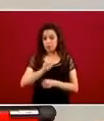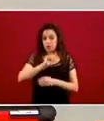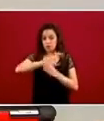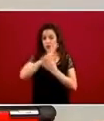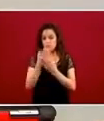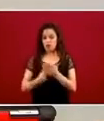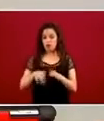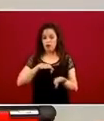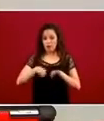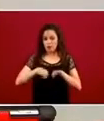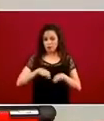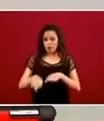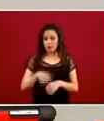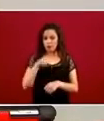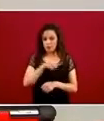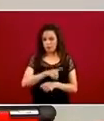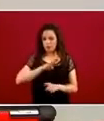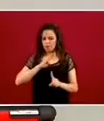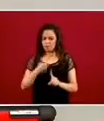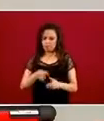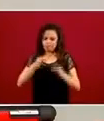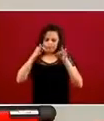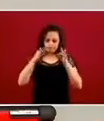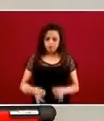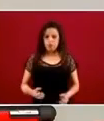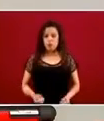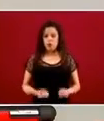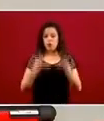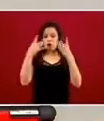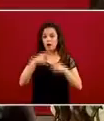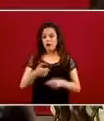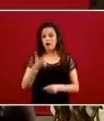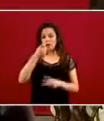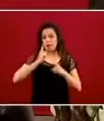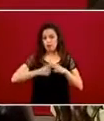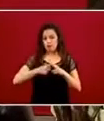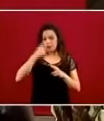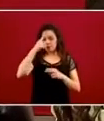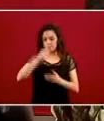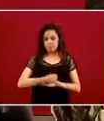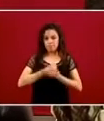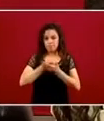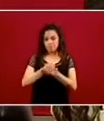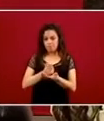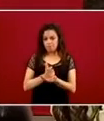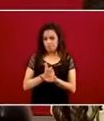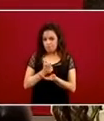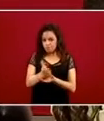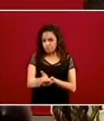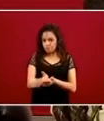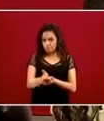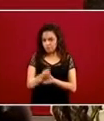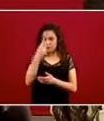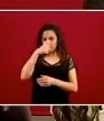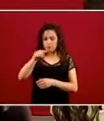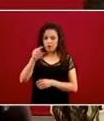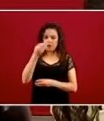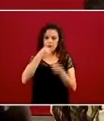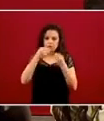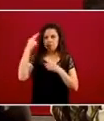extra compensation for specific expenses. That we are still determining of the amount of